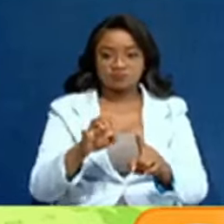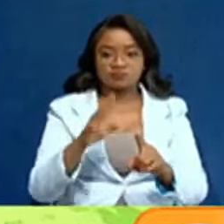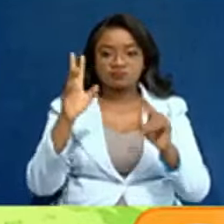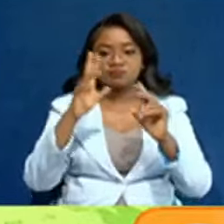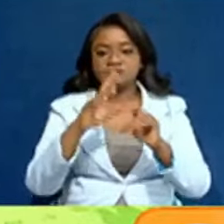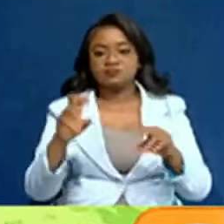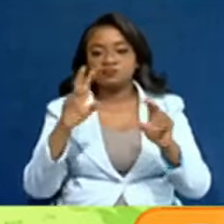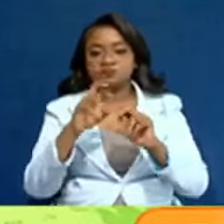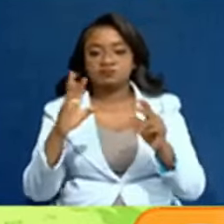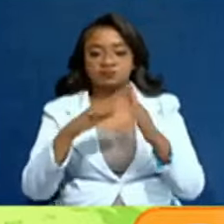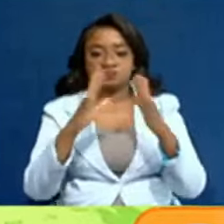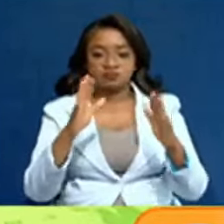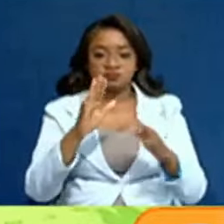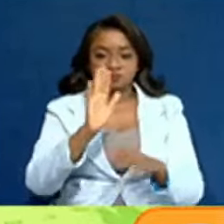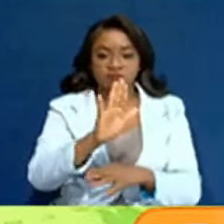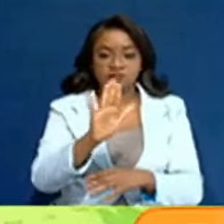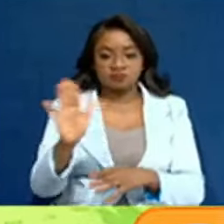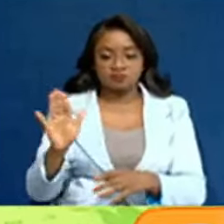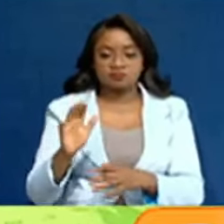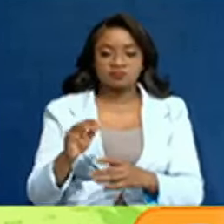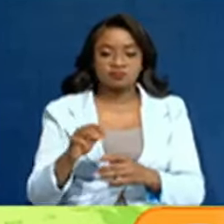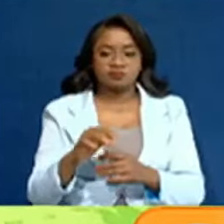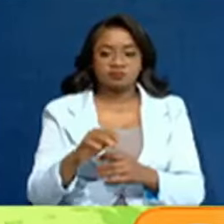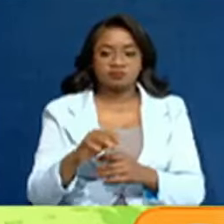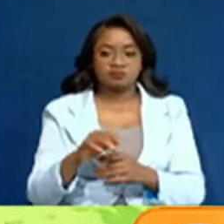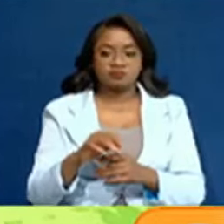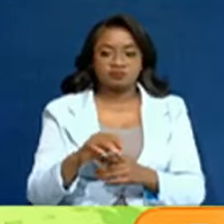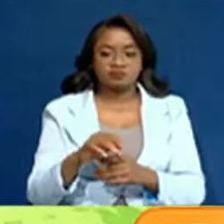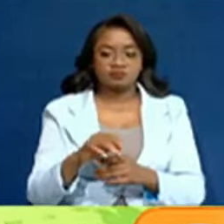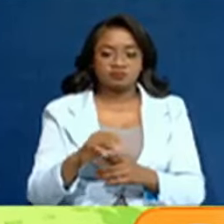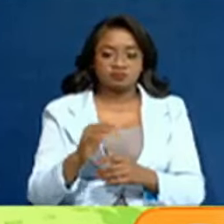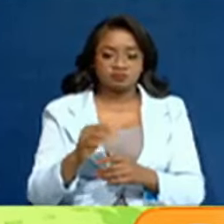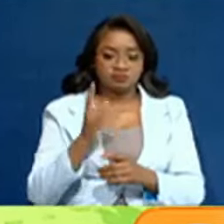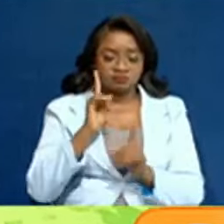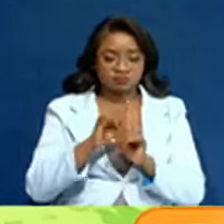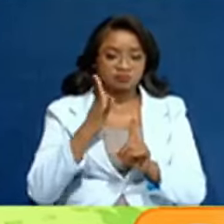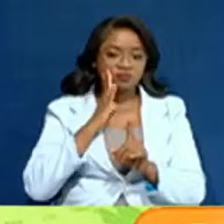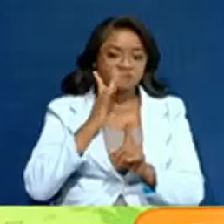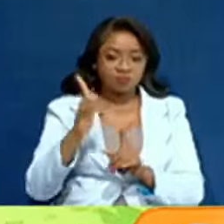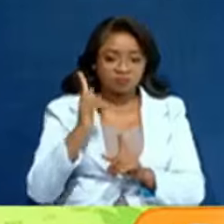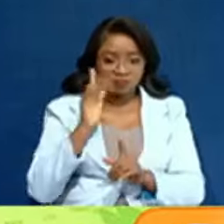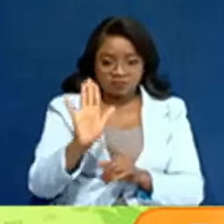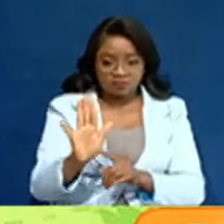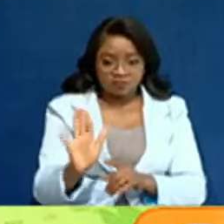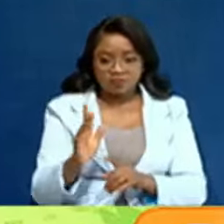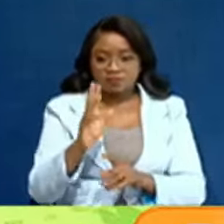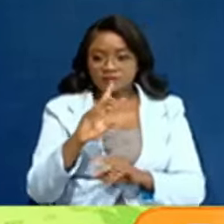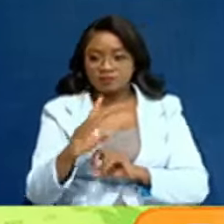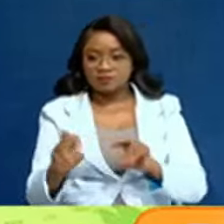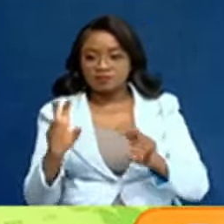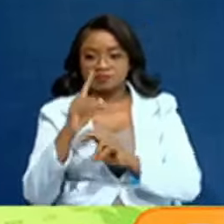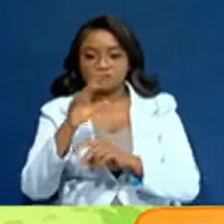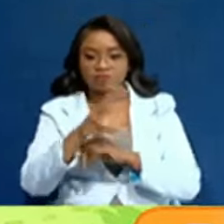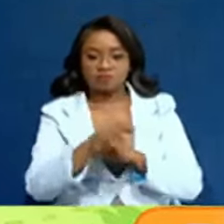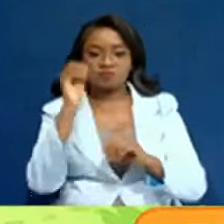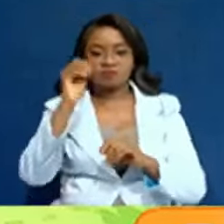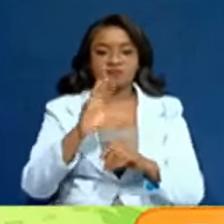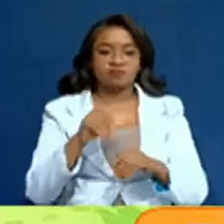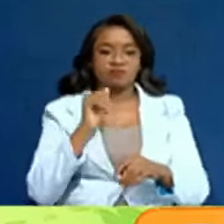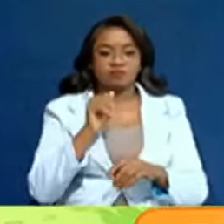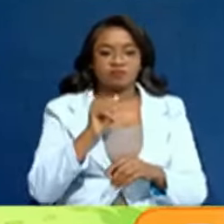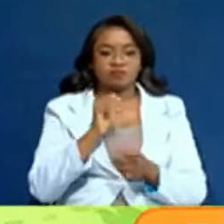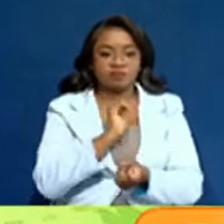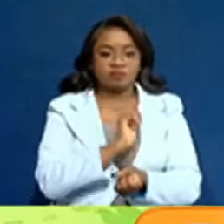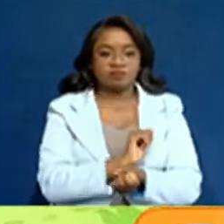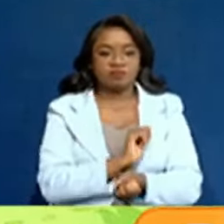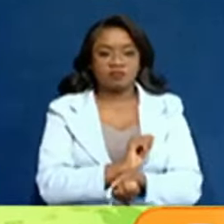the victim's South Korean missionaries, David Lee and his mother-in-law, Hiwi Sok Chion, were forcibly taken from their residence